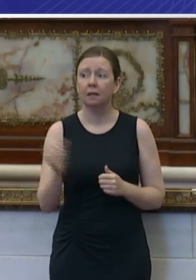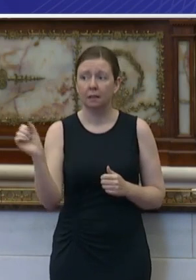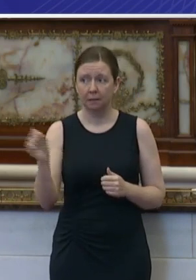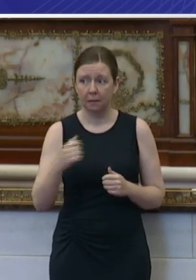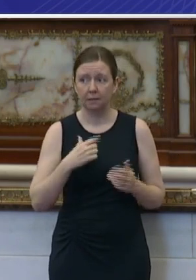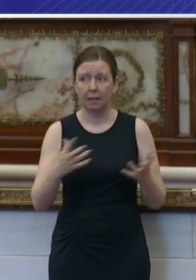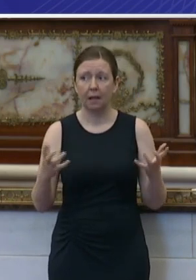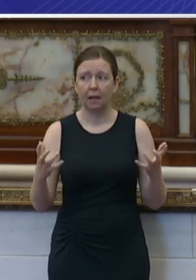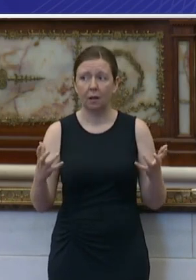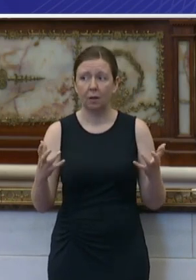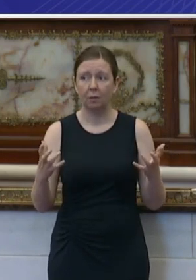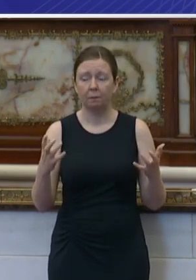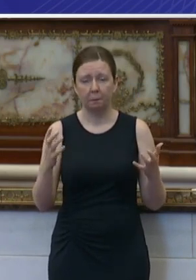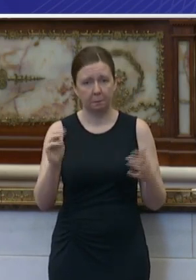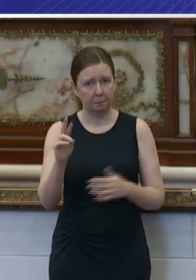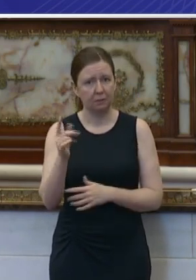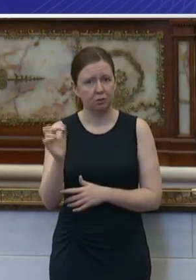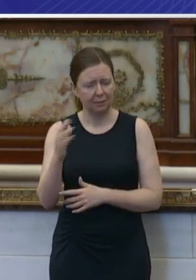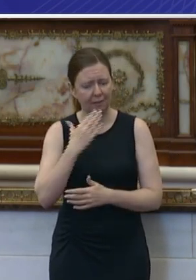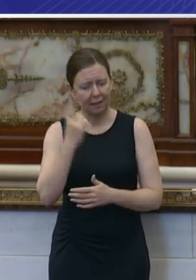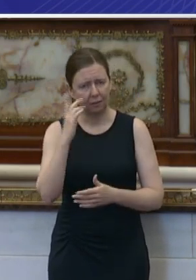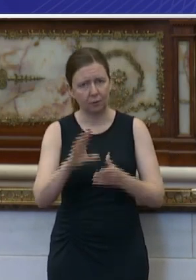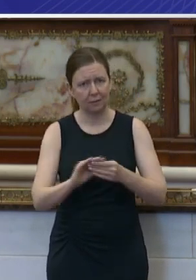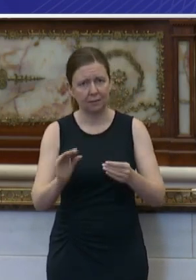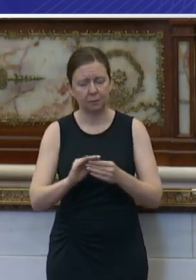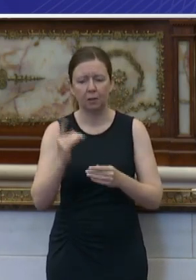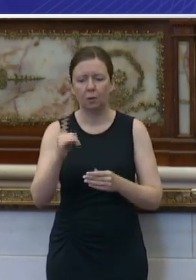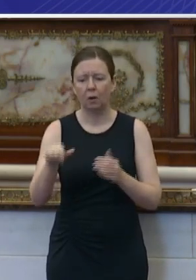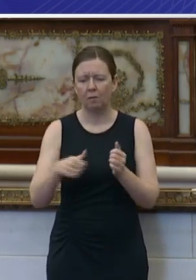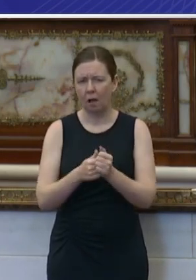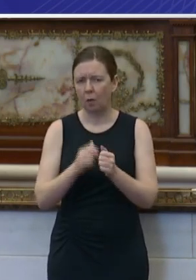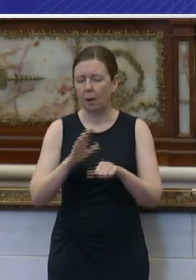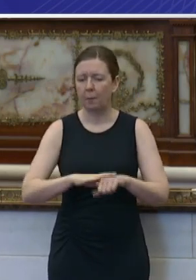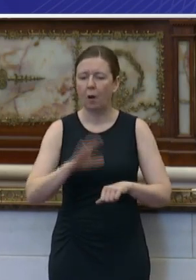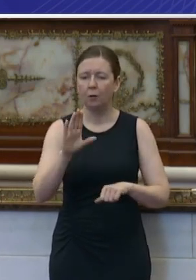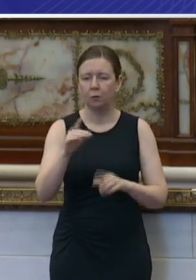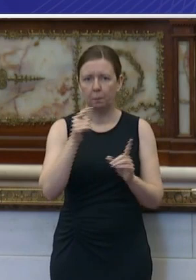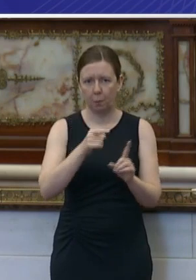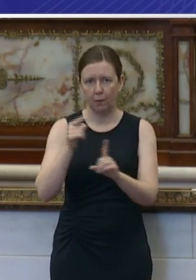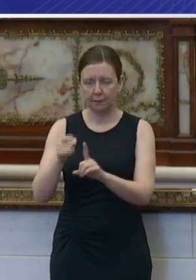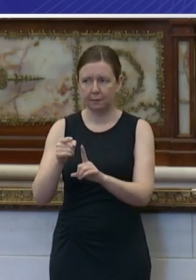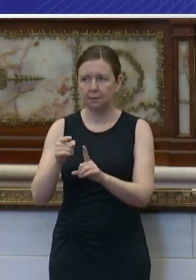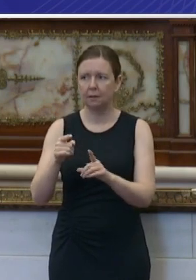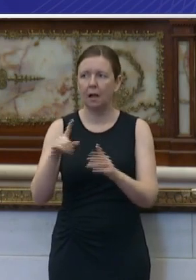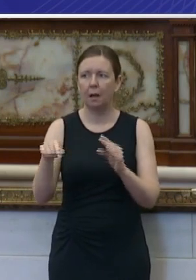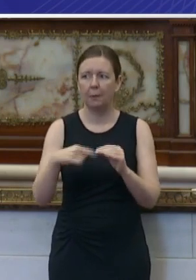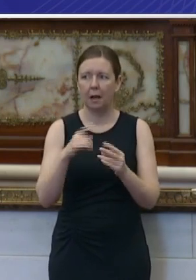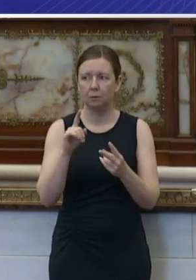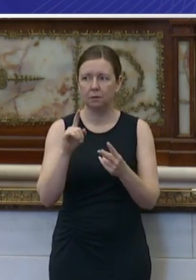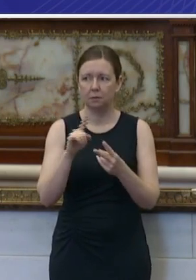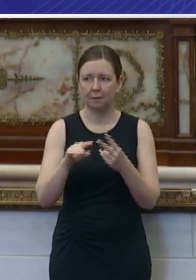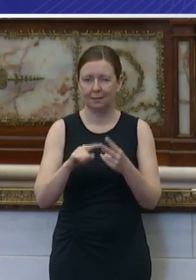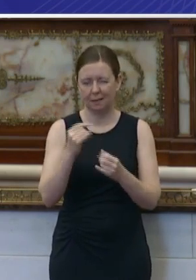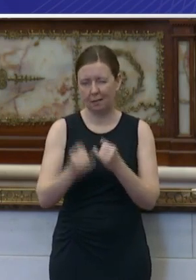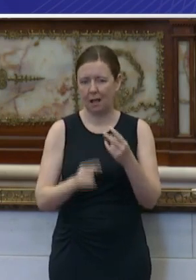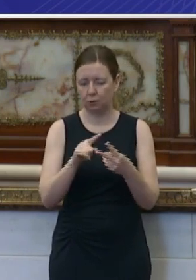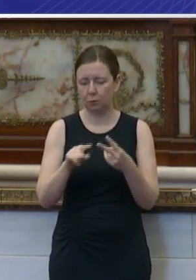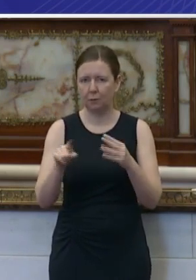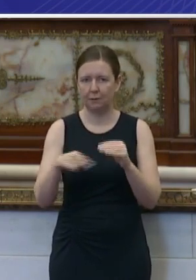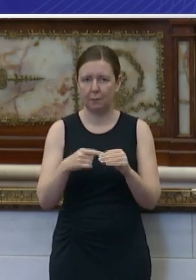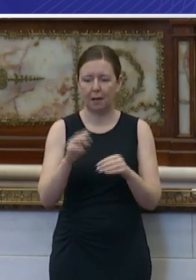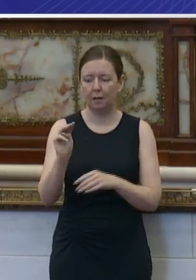to, Mr. Lakers, thank you for your testimony. I want to follow up on your points in reference to those last points you made